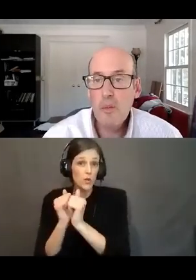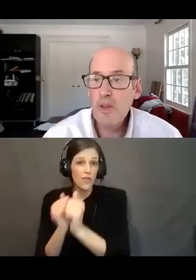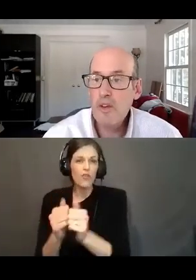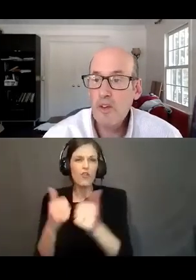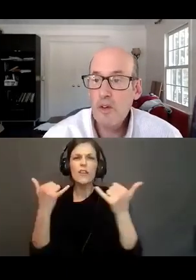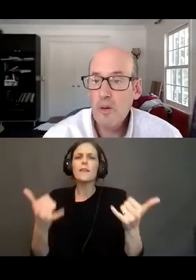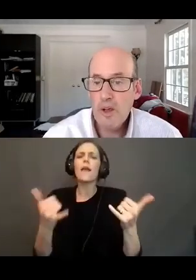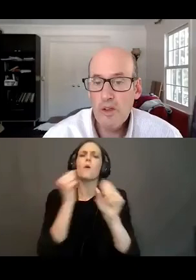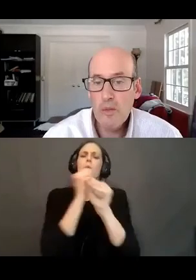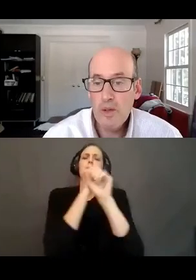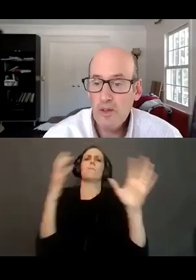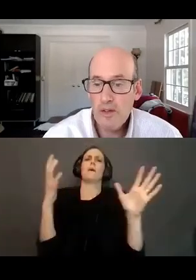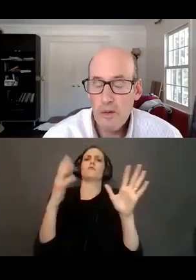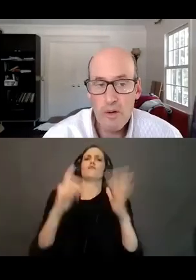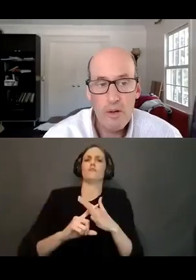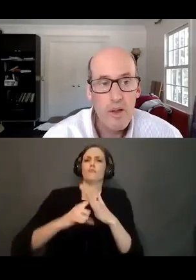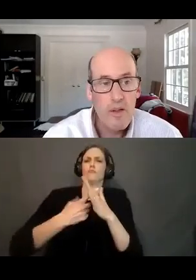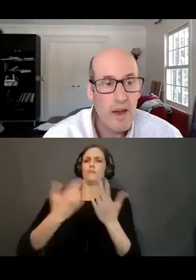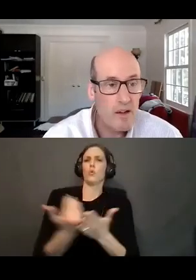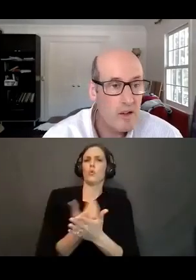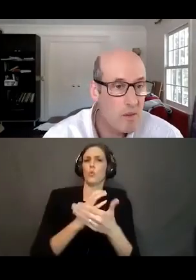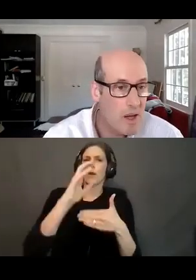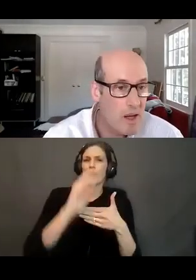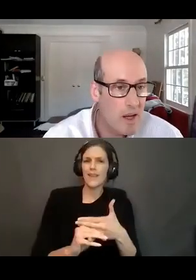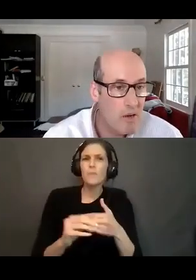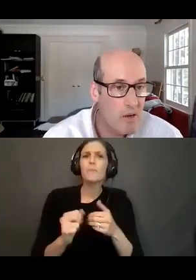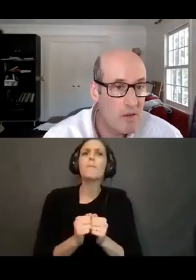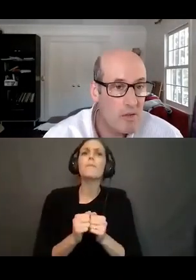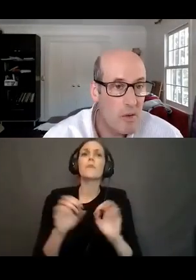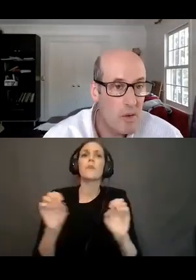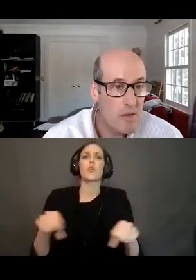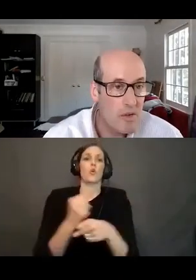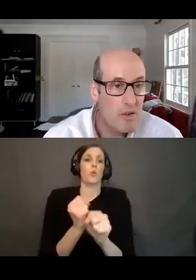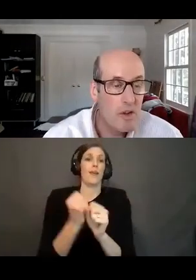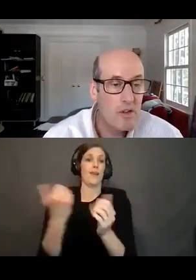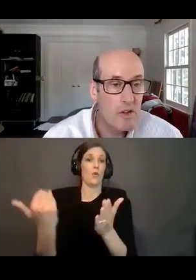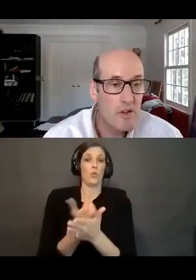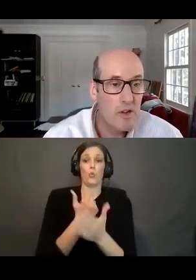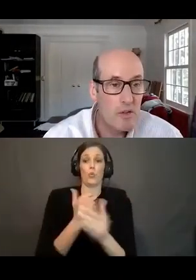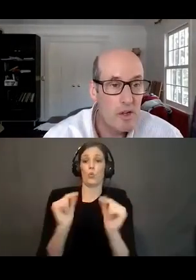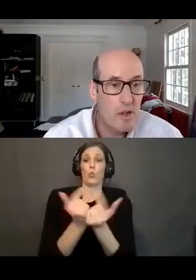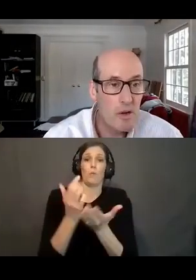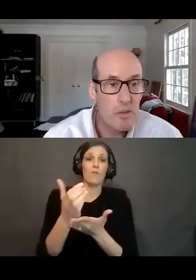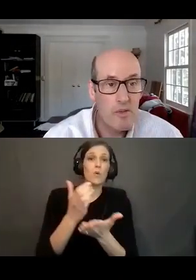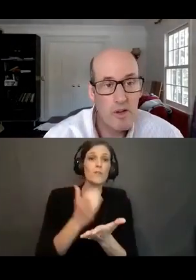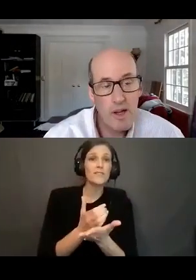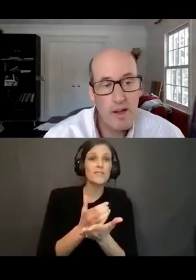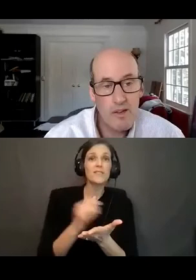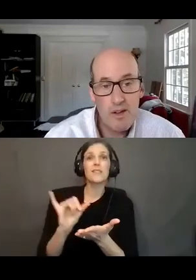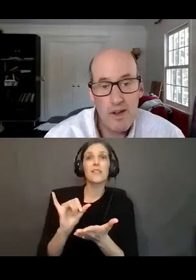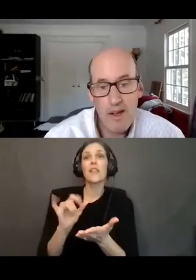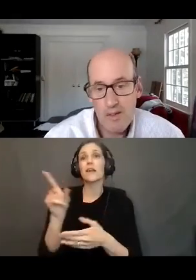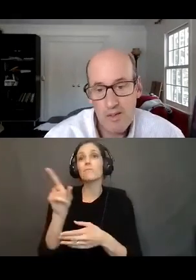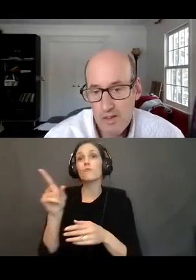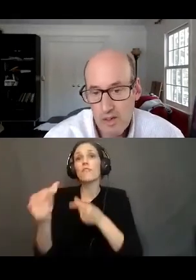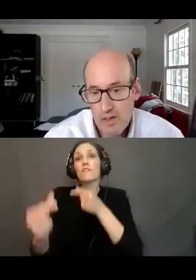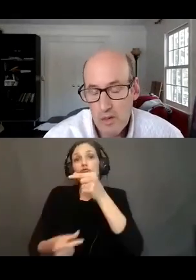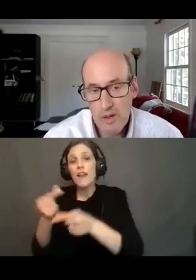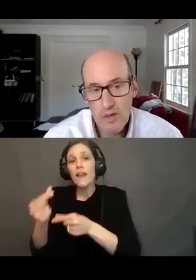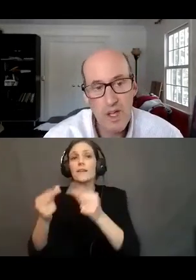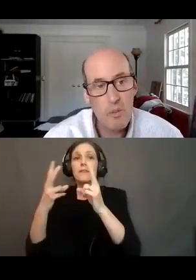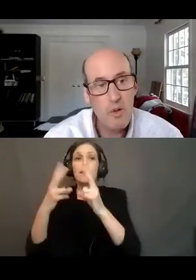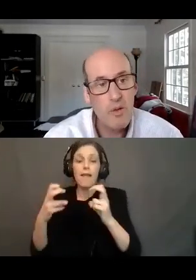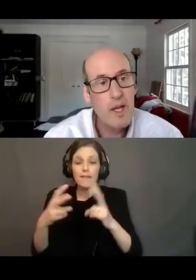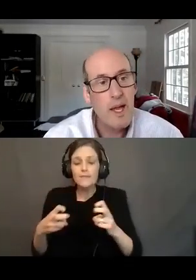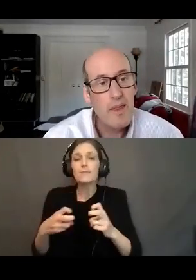imagine you've implemented a new curriculum in the school. That could create a new set of courses such as over here with genetics and analysis, just as